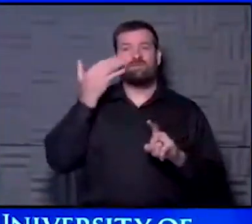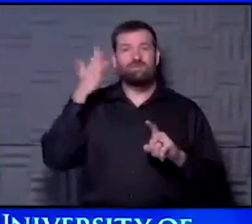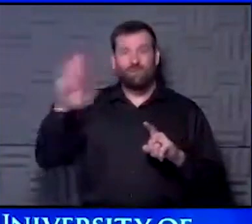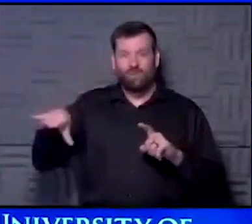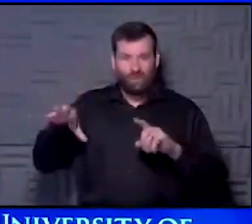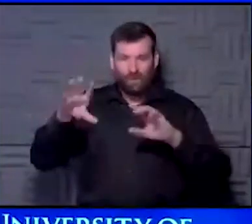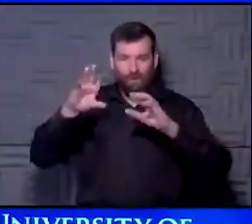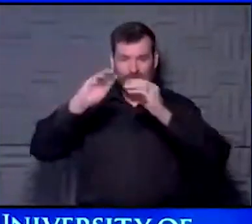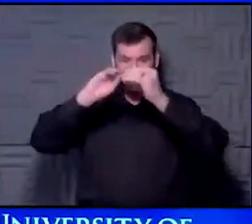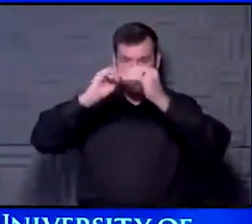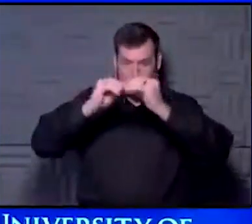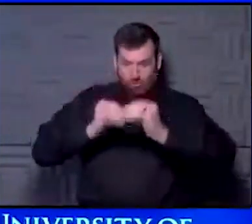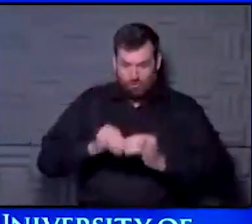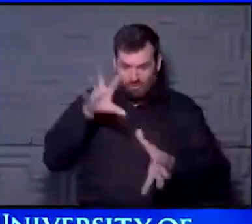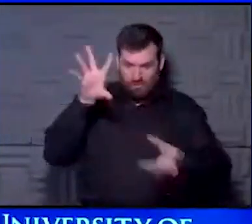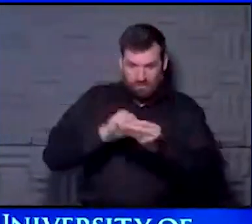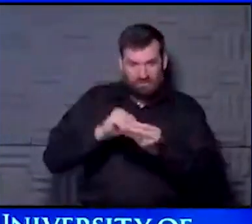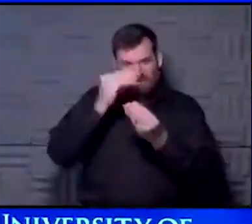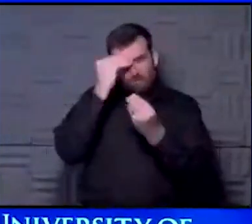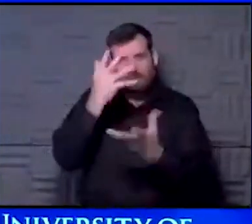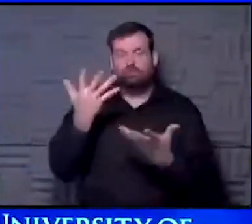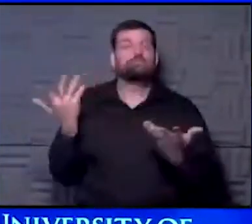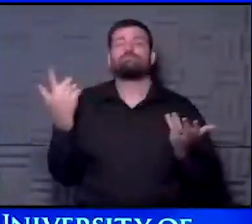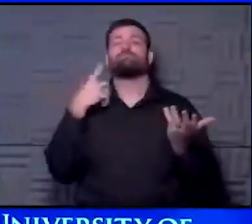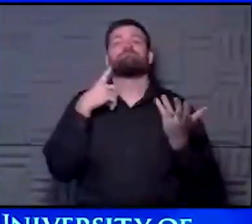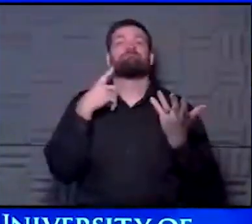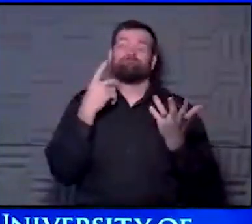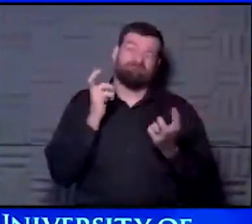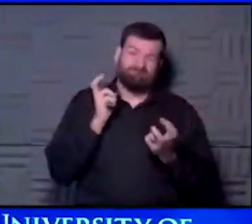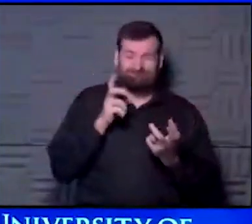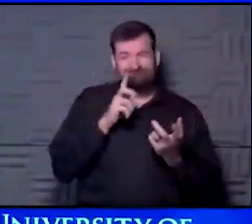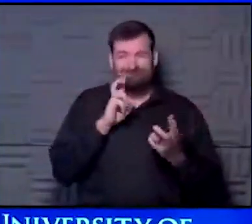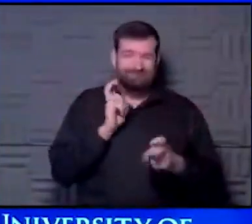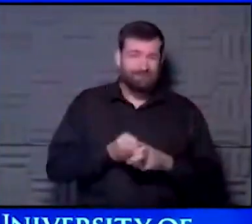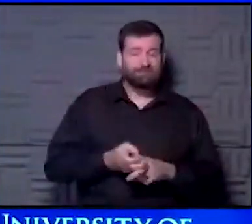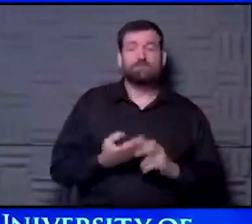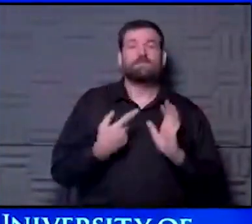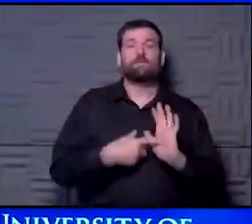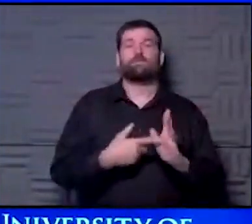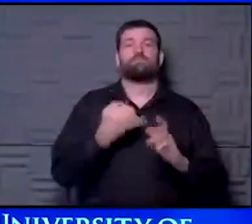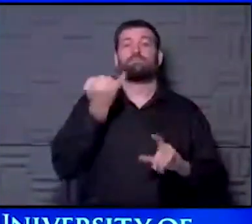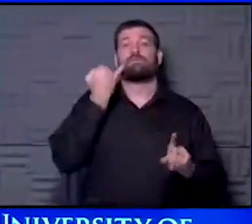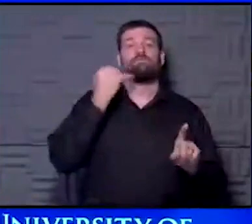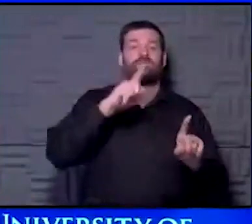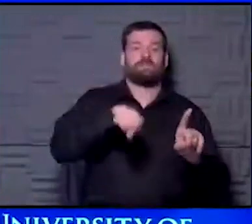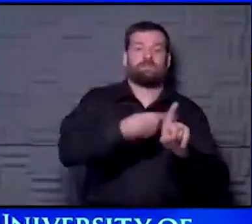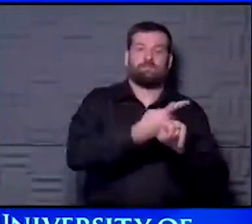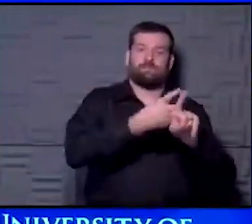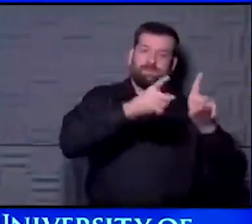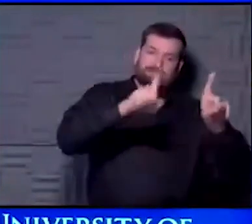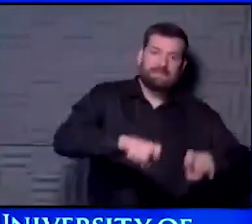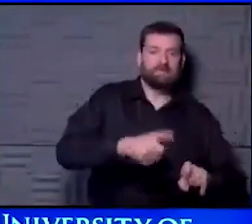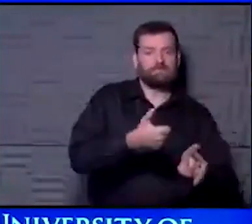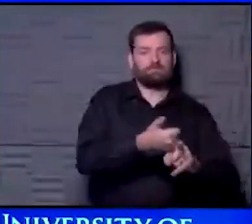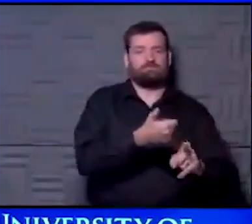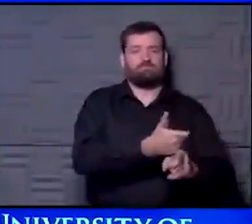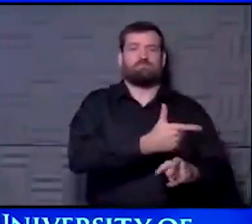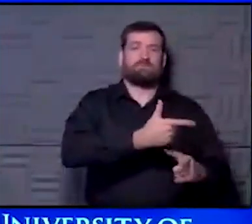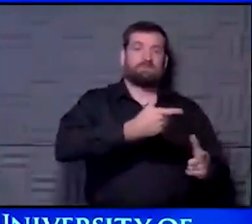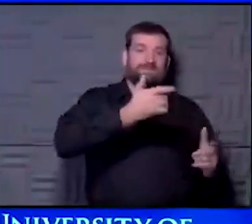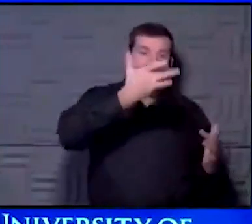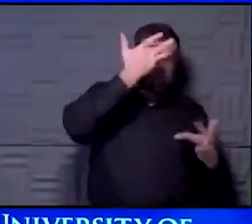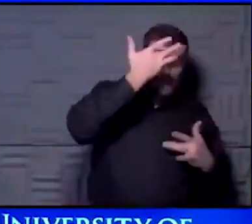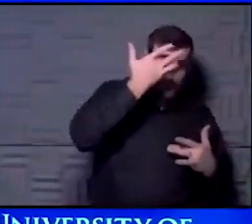the numerator, it's just hard to say. For example, if I am only testing people who are sick, then